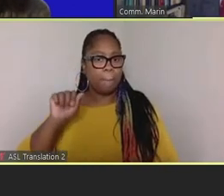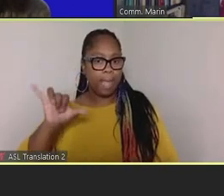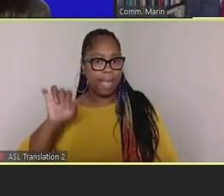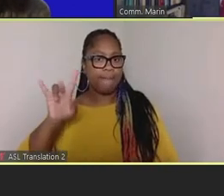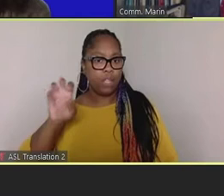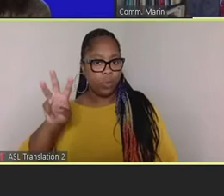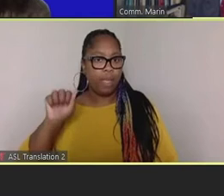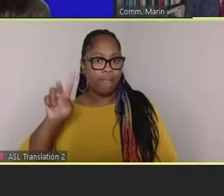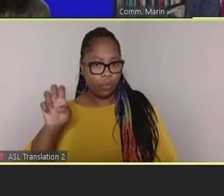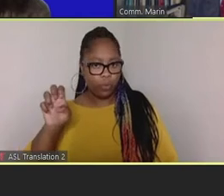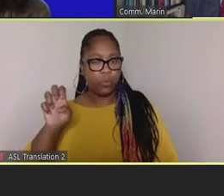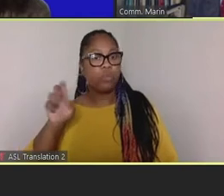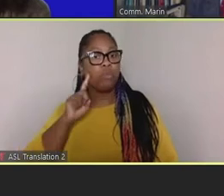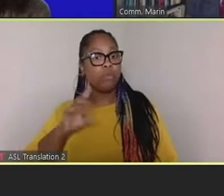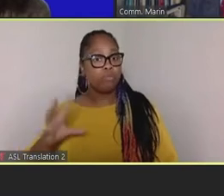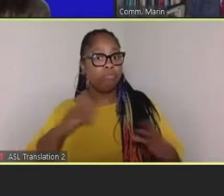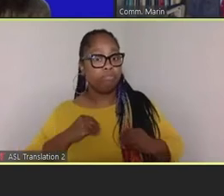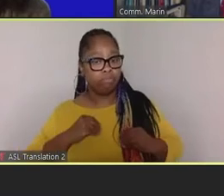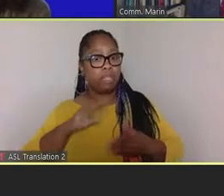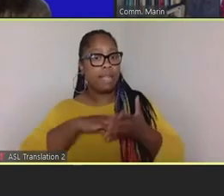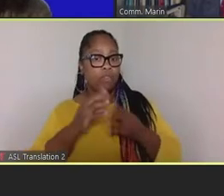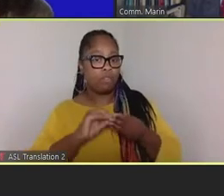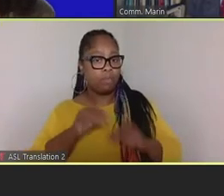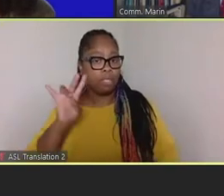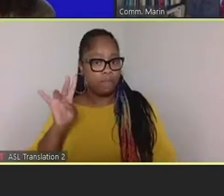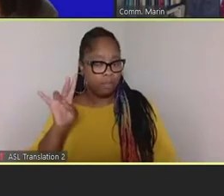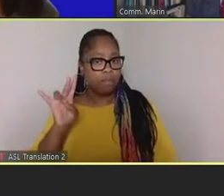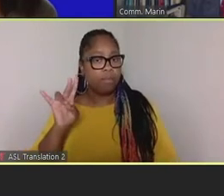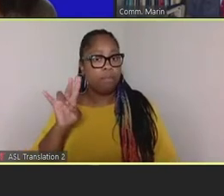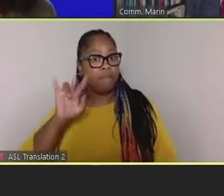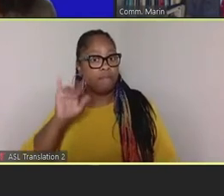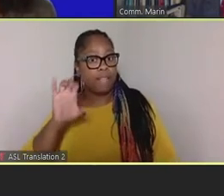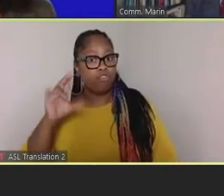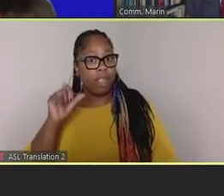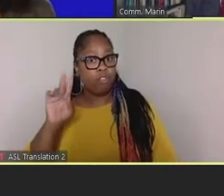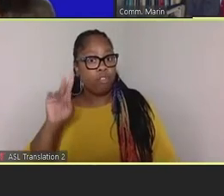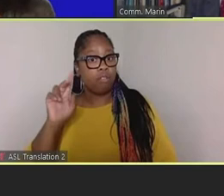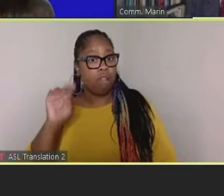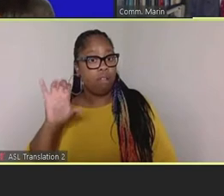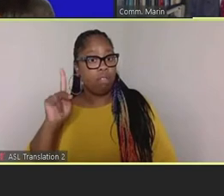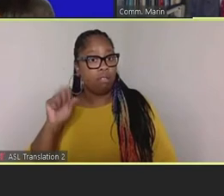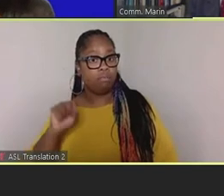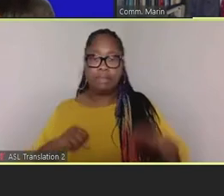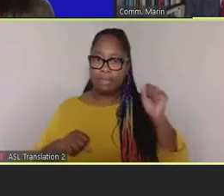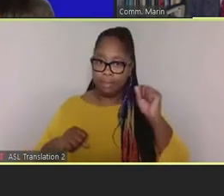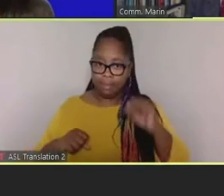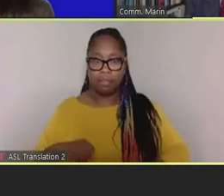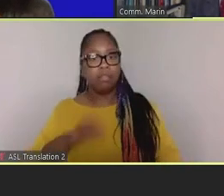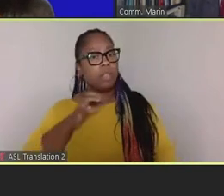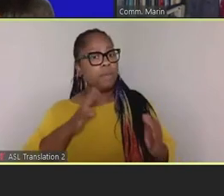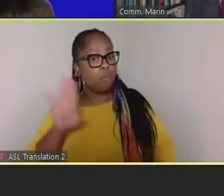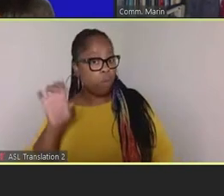Avenue. For adoption on calendar number 7, Vice Chairman Knuckles. Yes. Commissioner